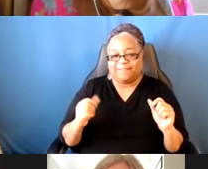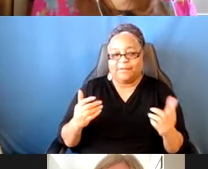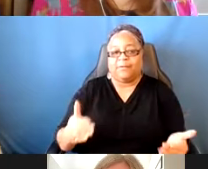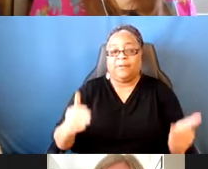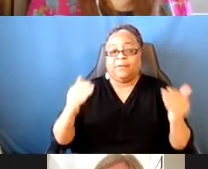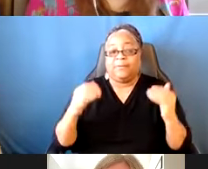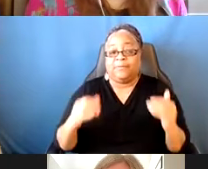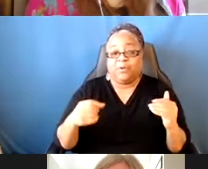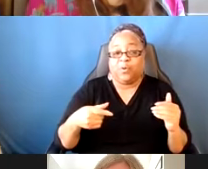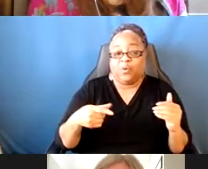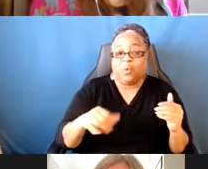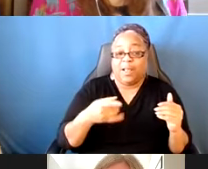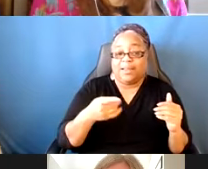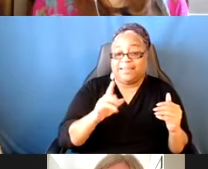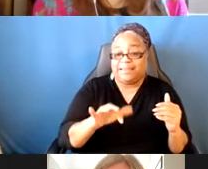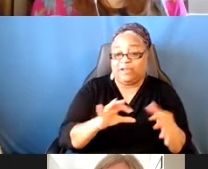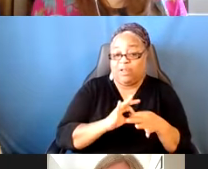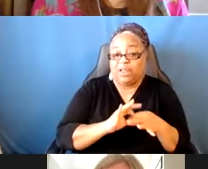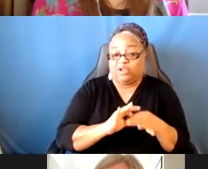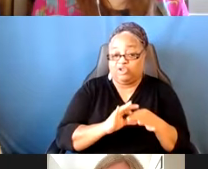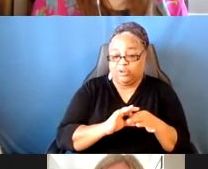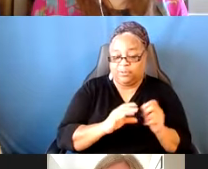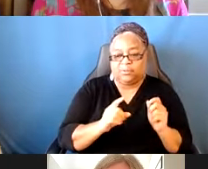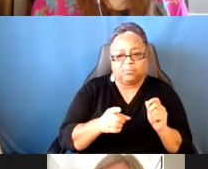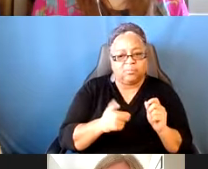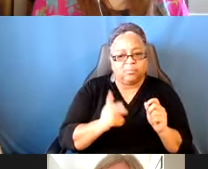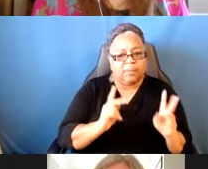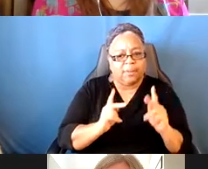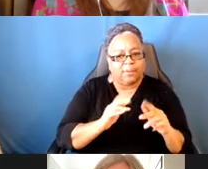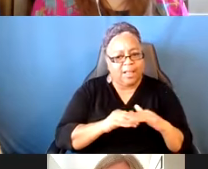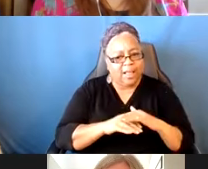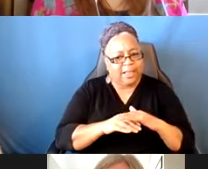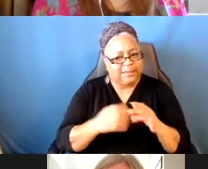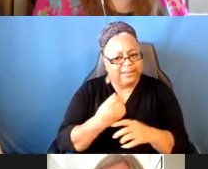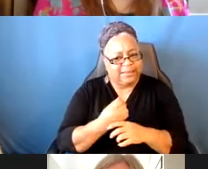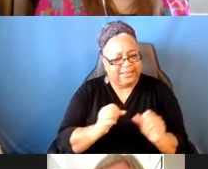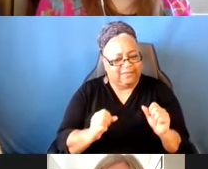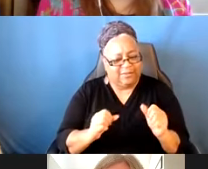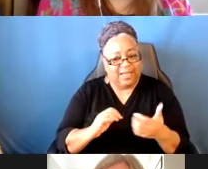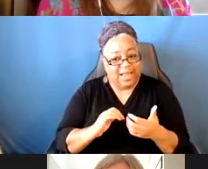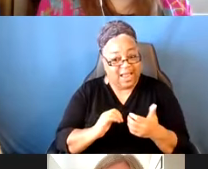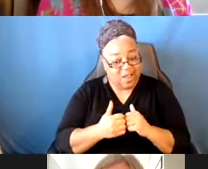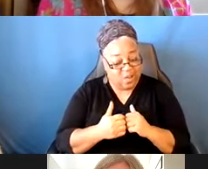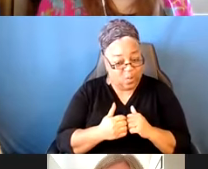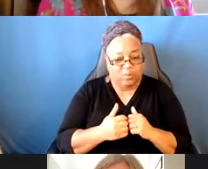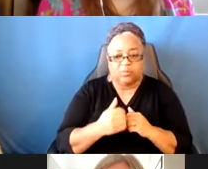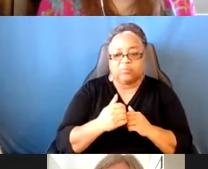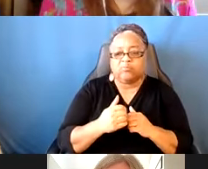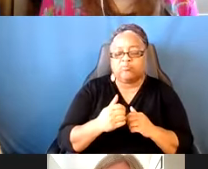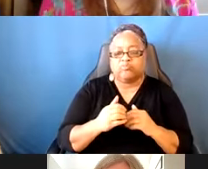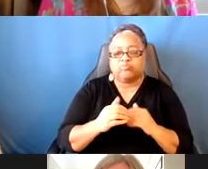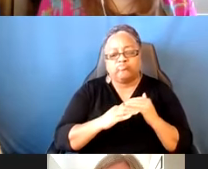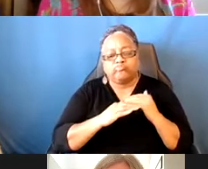relationships. People who really access safety and access stability by being